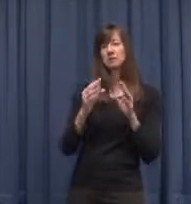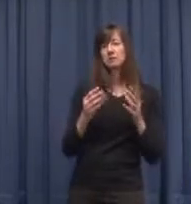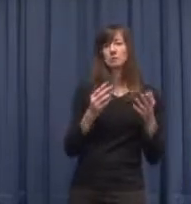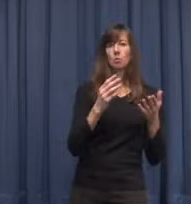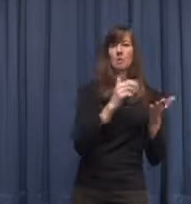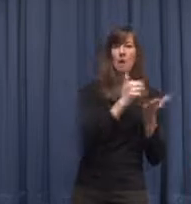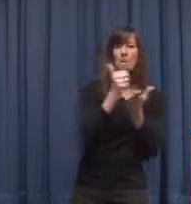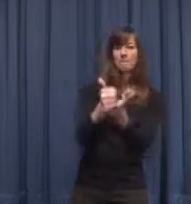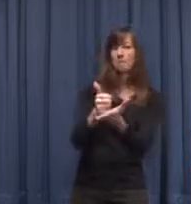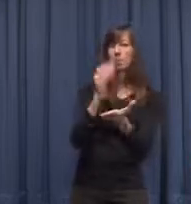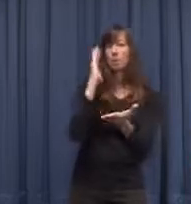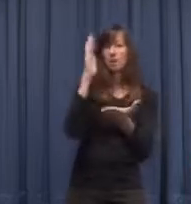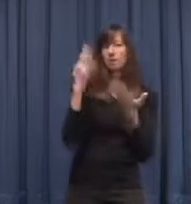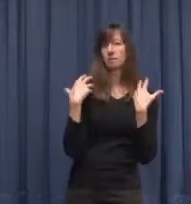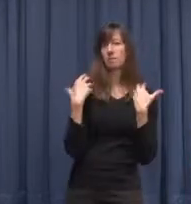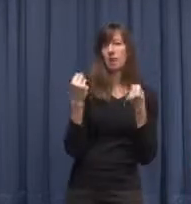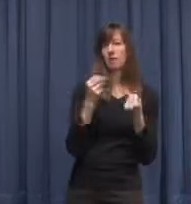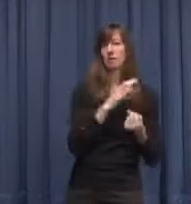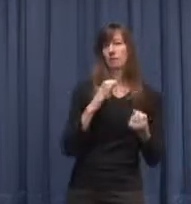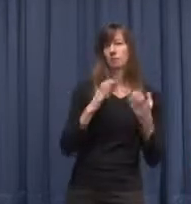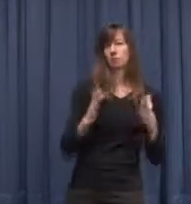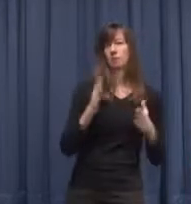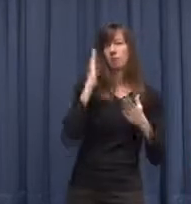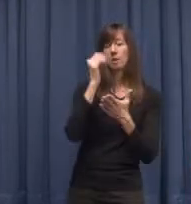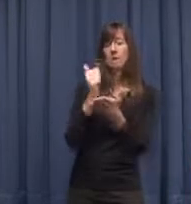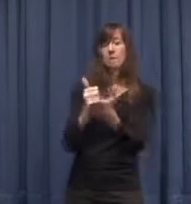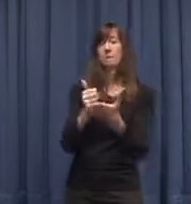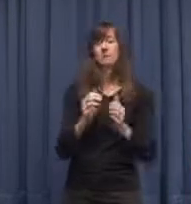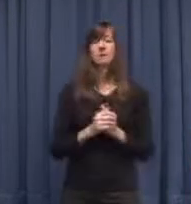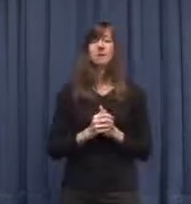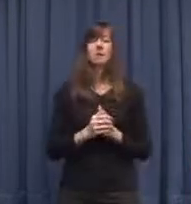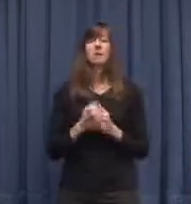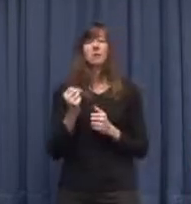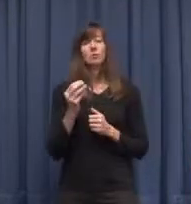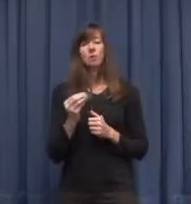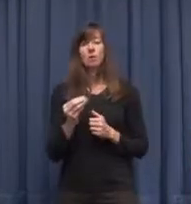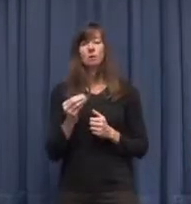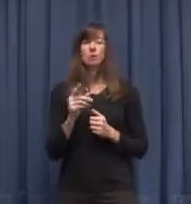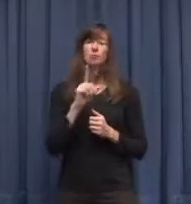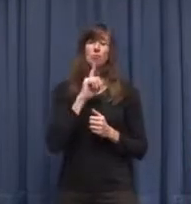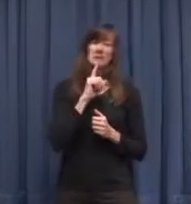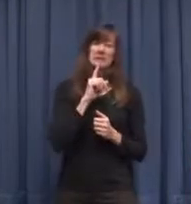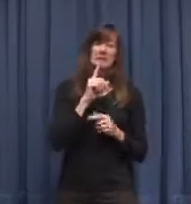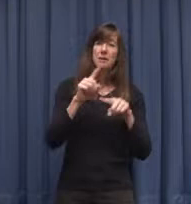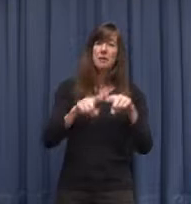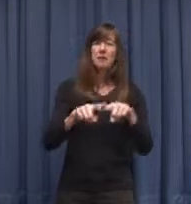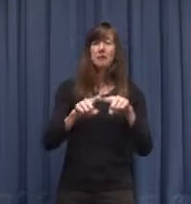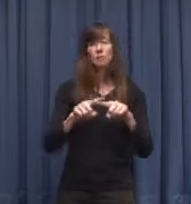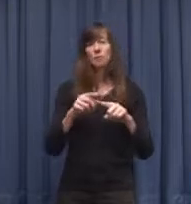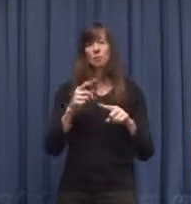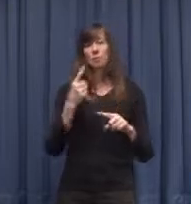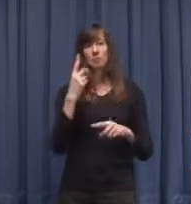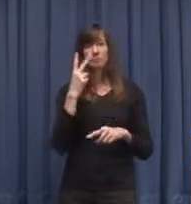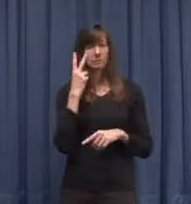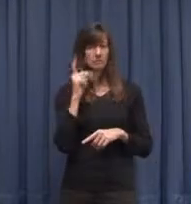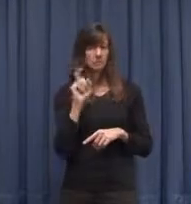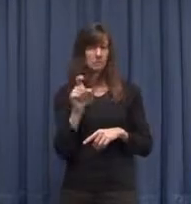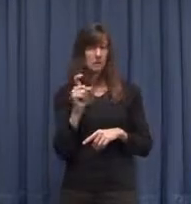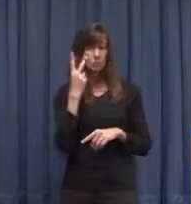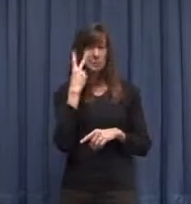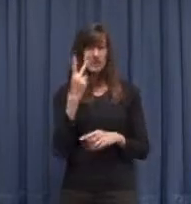Again, it's a little bit of a, we're going to take it as we go and really let the data and the situation drive the